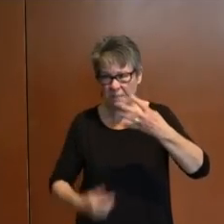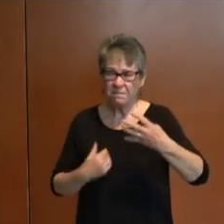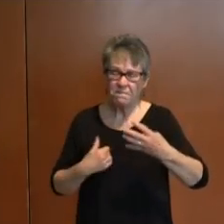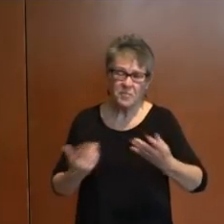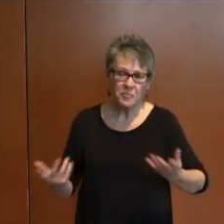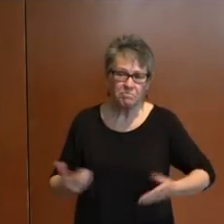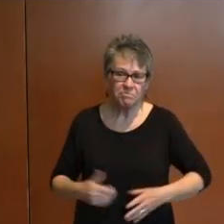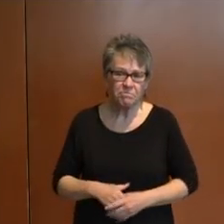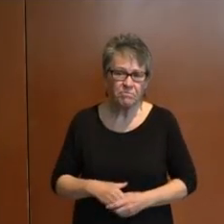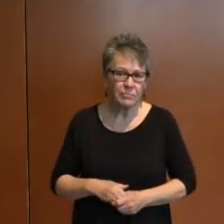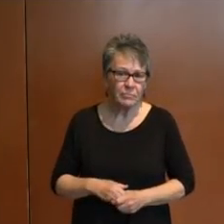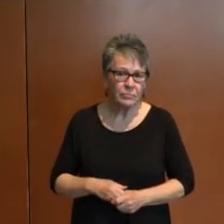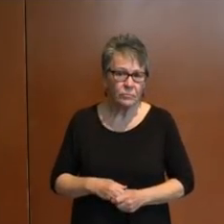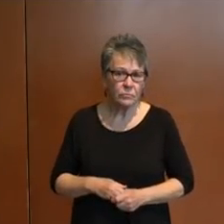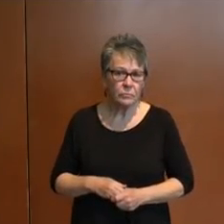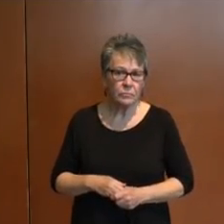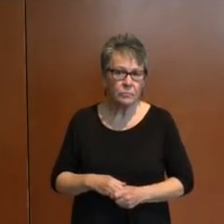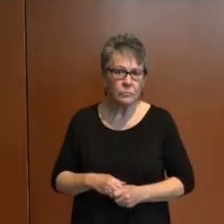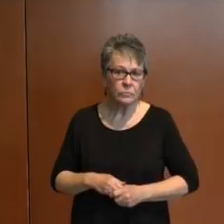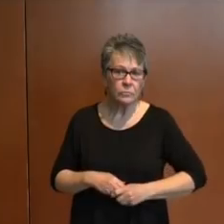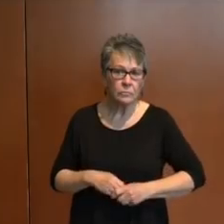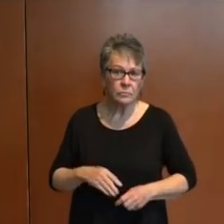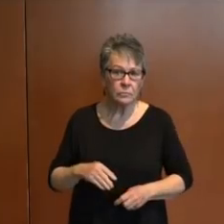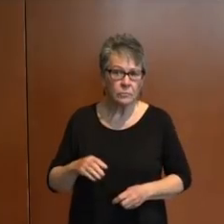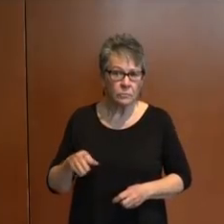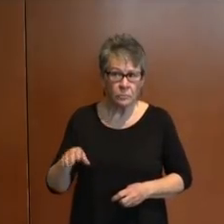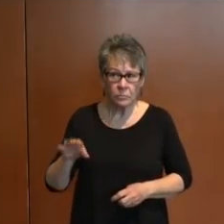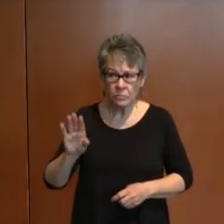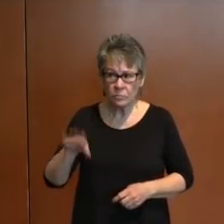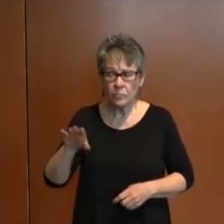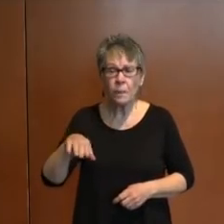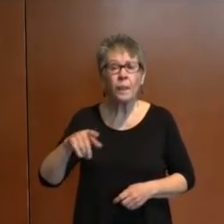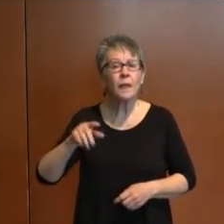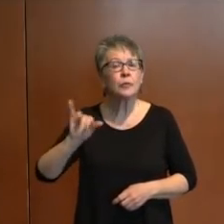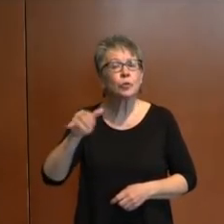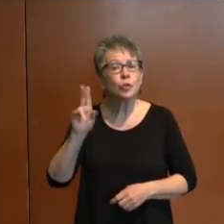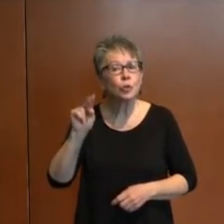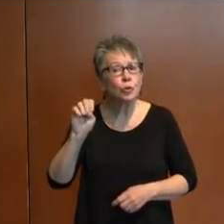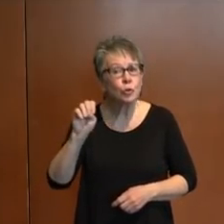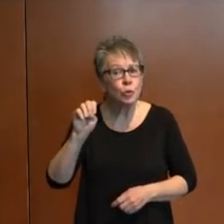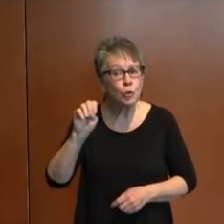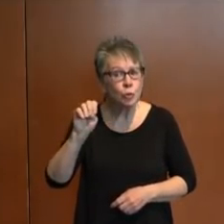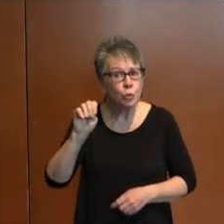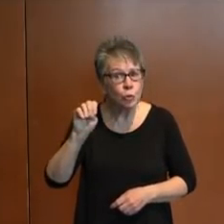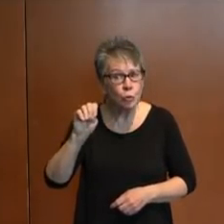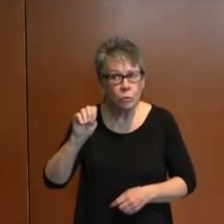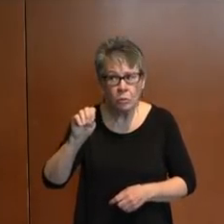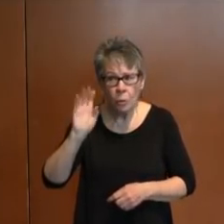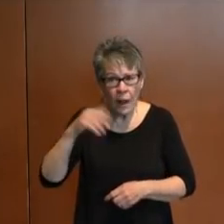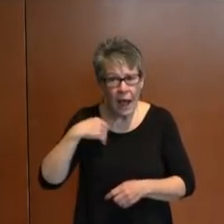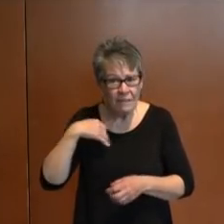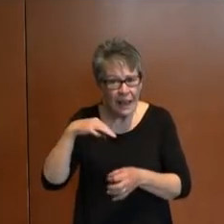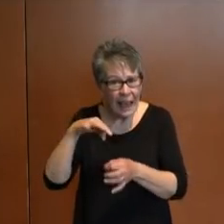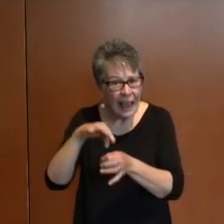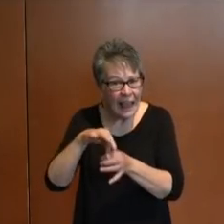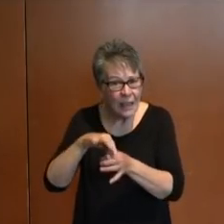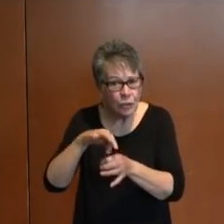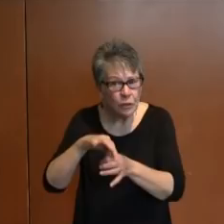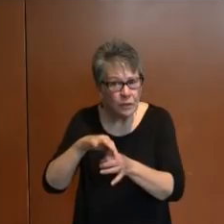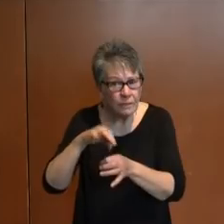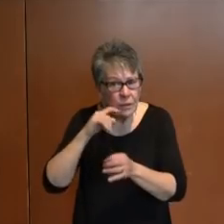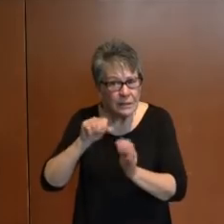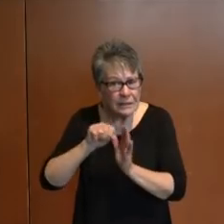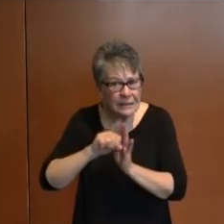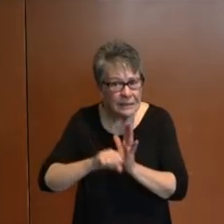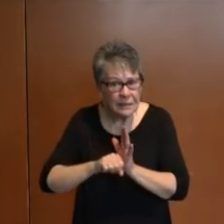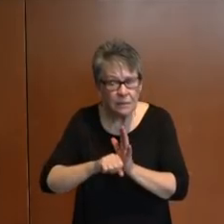they'll be able to hold the June primary by all VBMs, they need that decision by early next week if they're going to be able to do it. Do you have a timeline